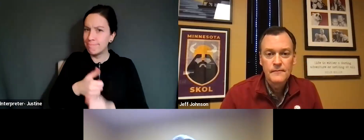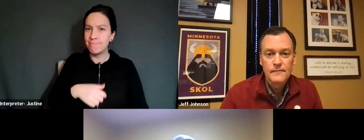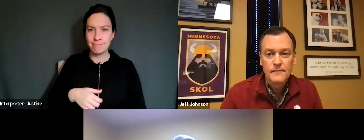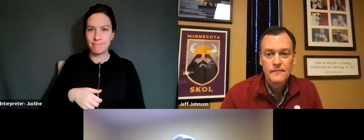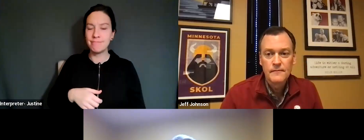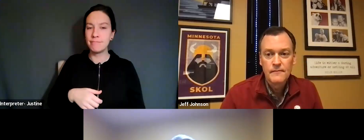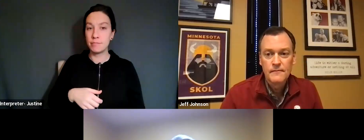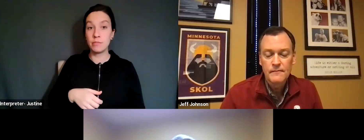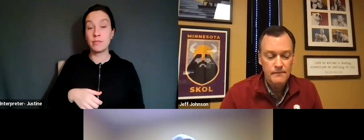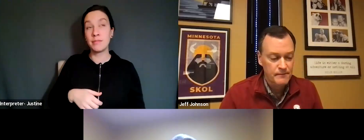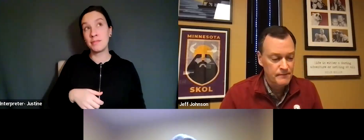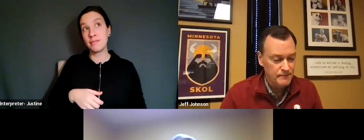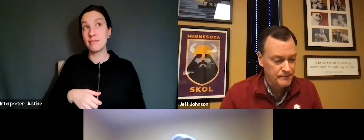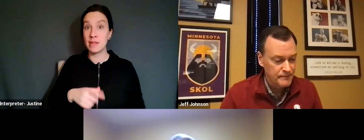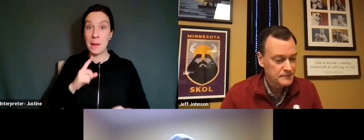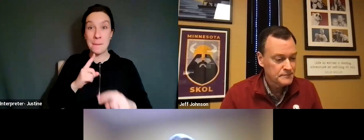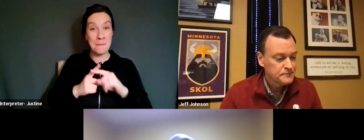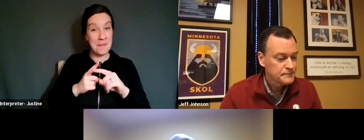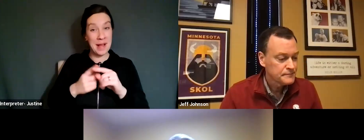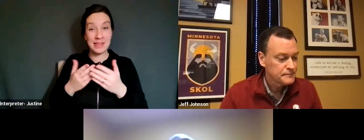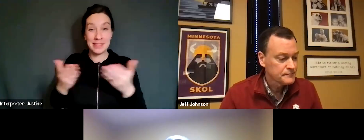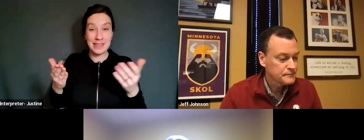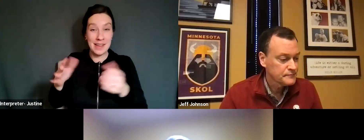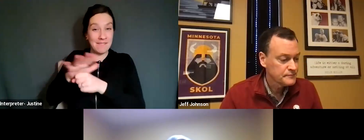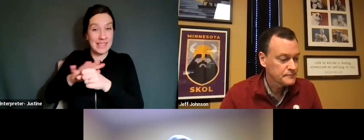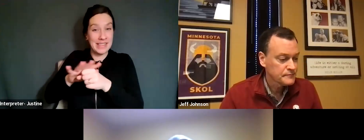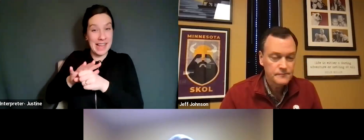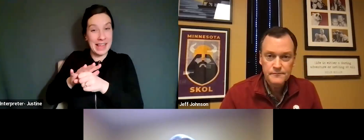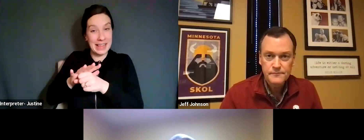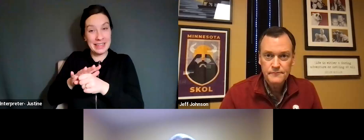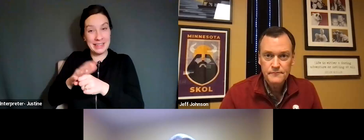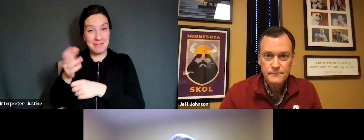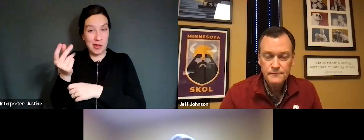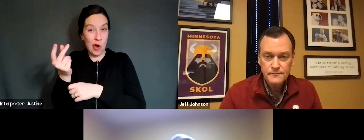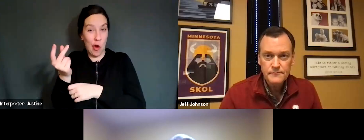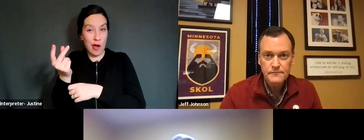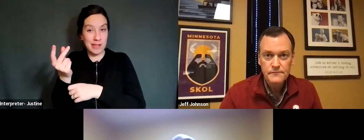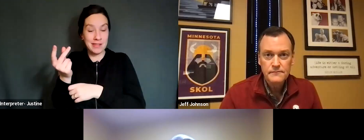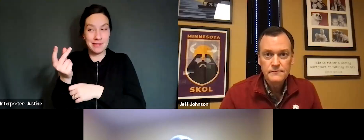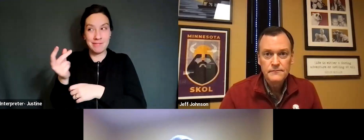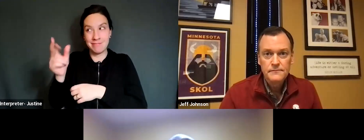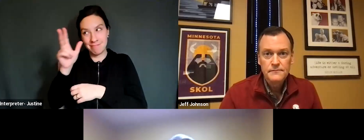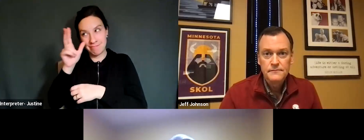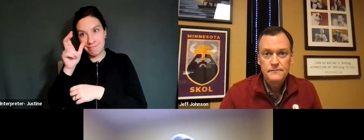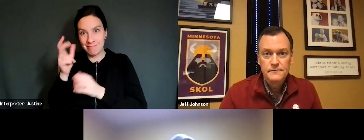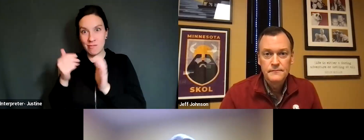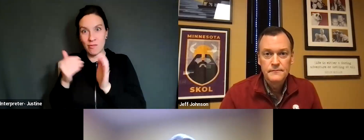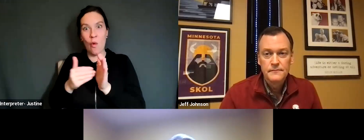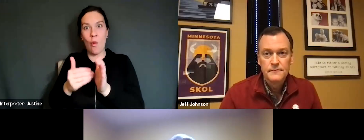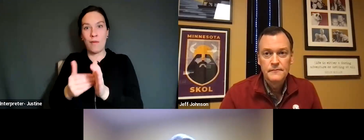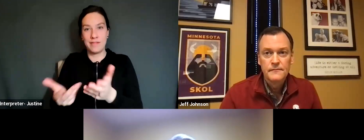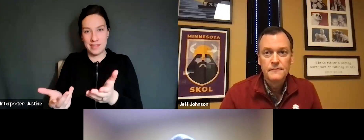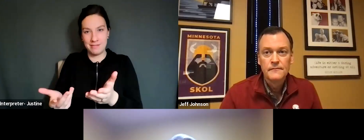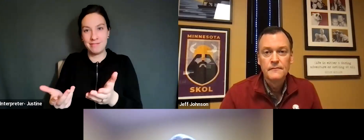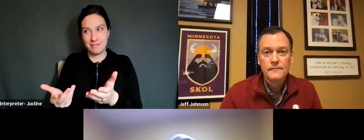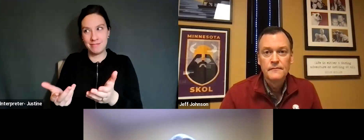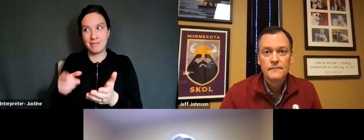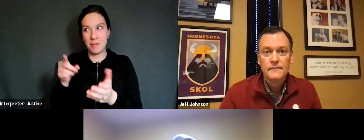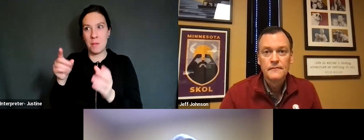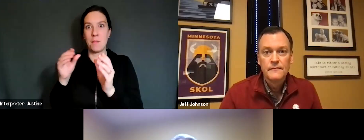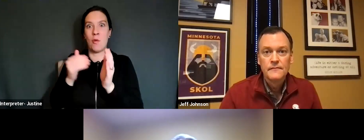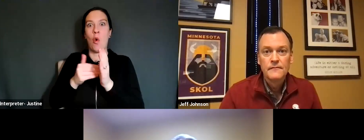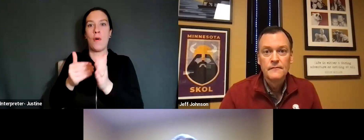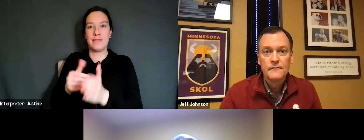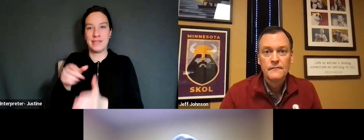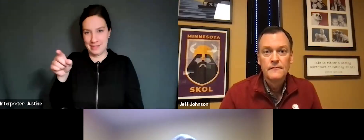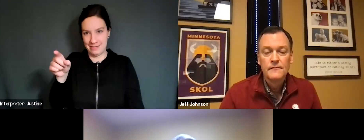One of the maybe positive things about the facility-based service dogs is you'll probably see and hear more about them than normal, because there probably will be a